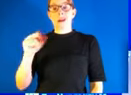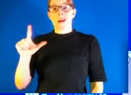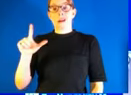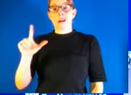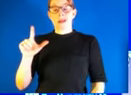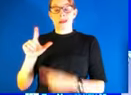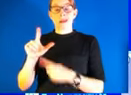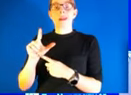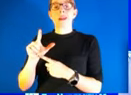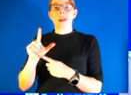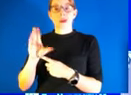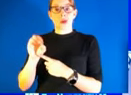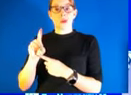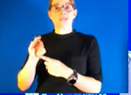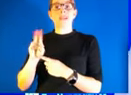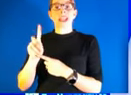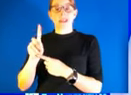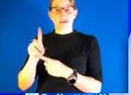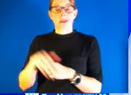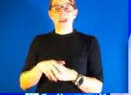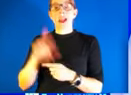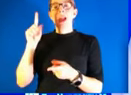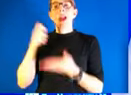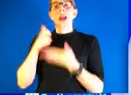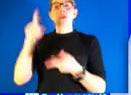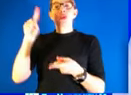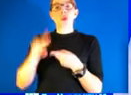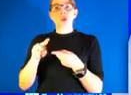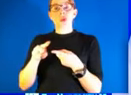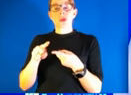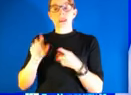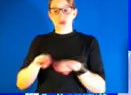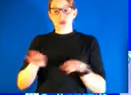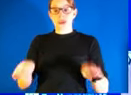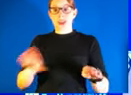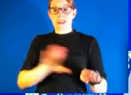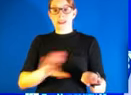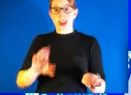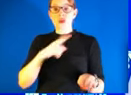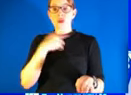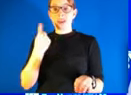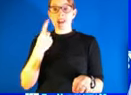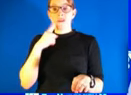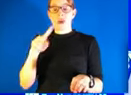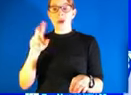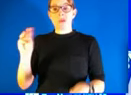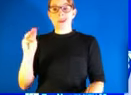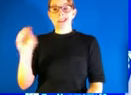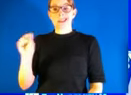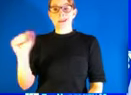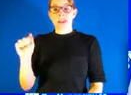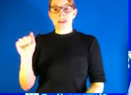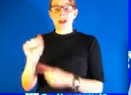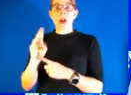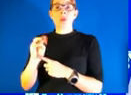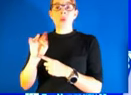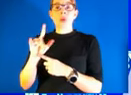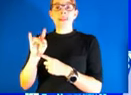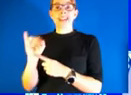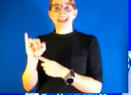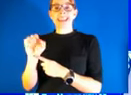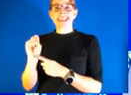also does show that it helps reduce especially those children's risk of getting that multi-system inflammatory disease. So again, it's